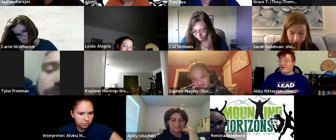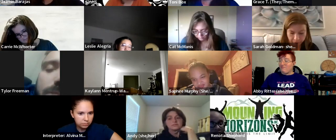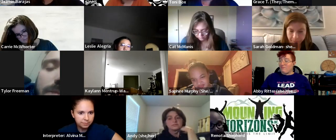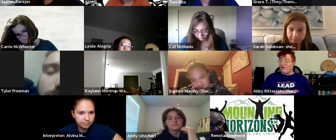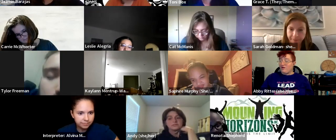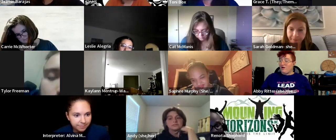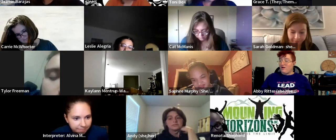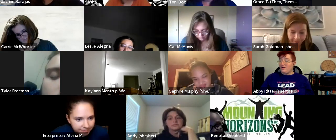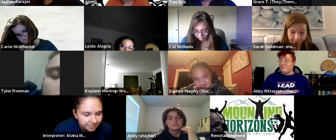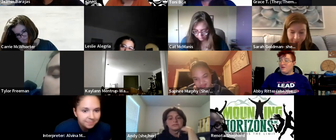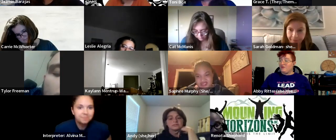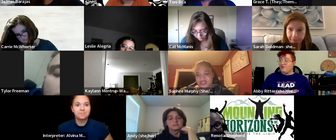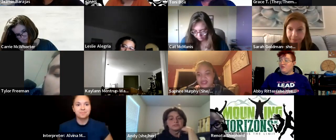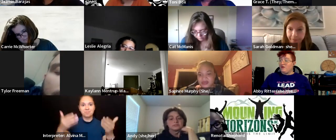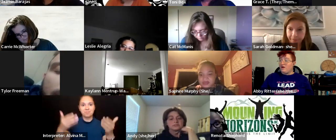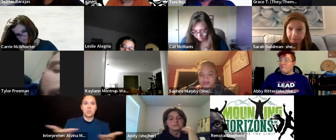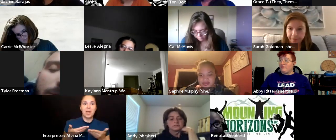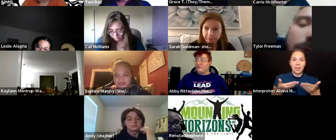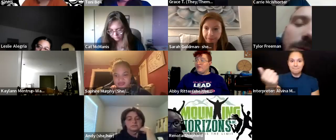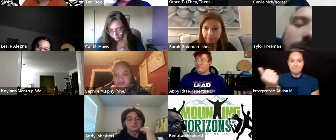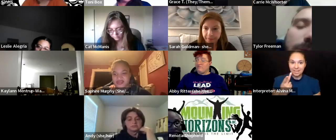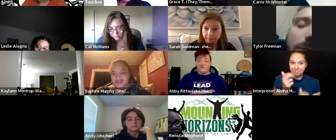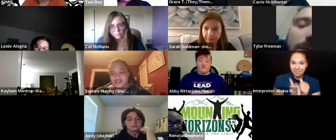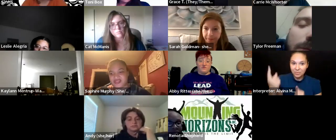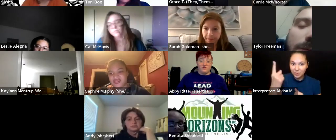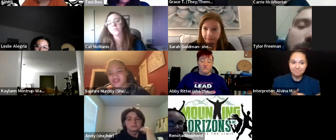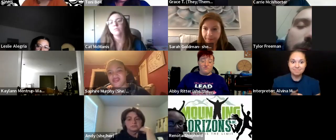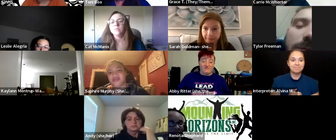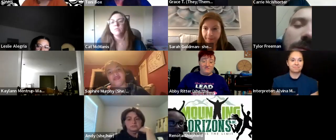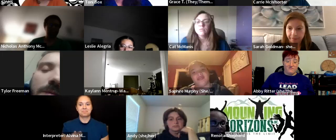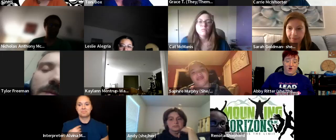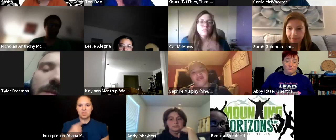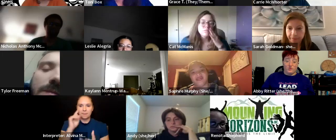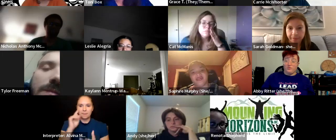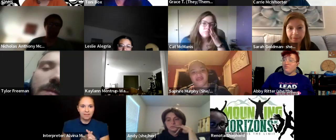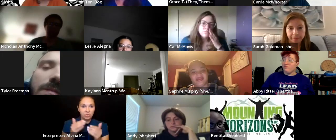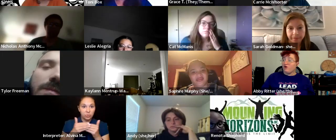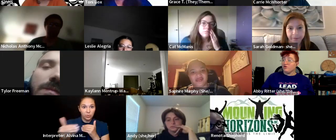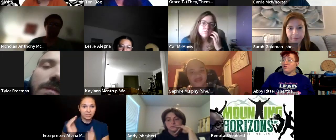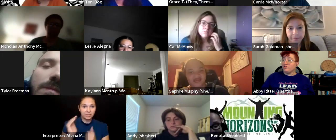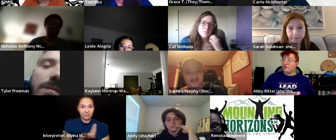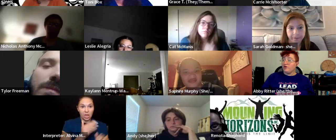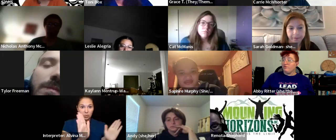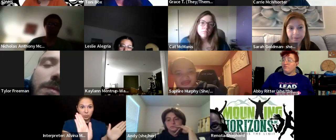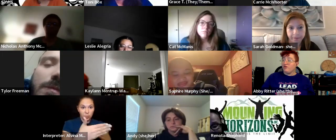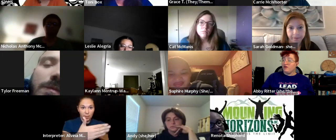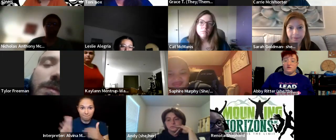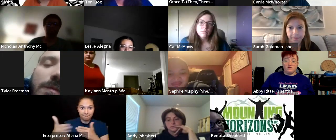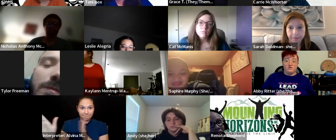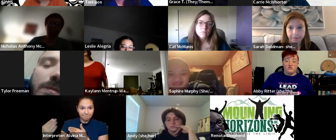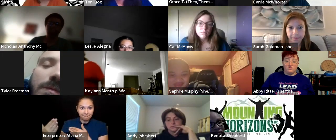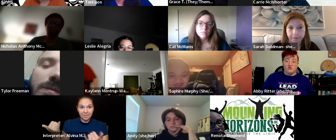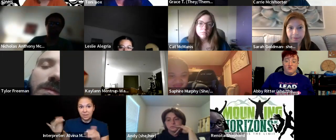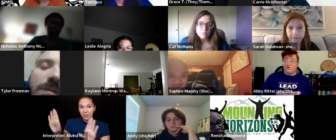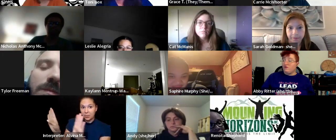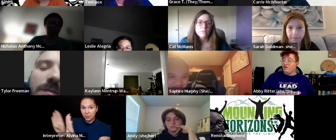Welcome back, everybody. I believe the rest of our rooms are closing.